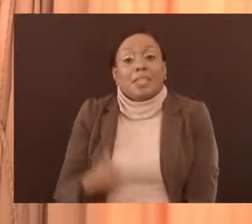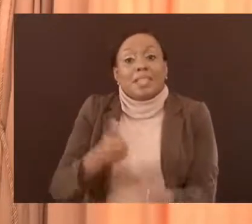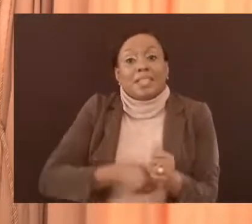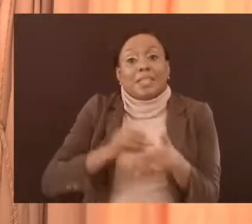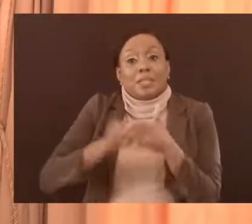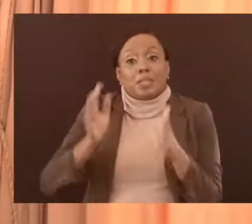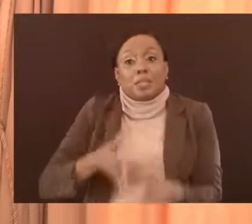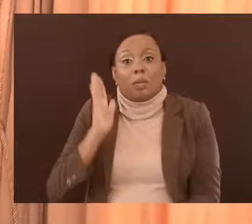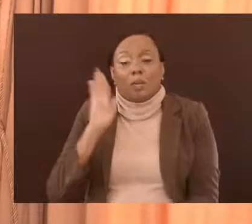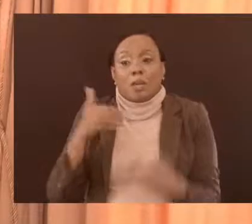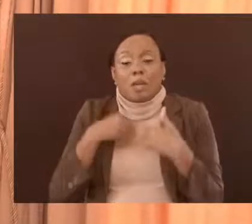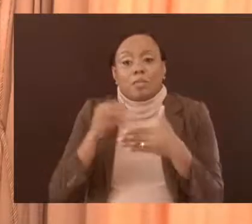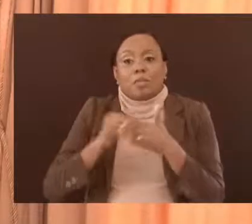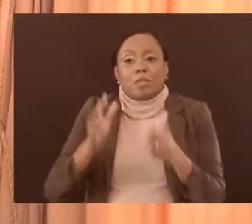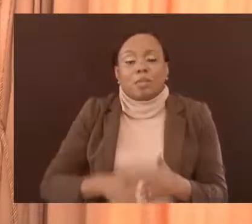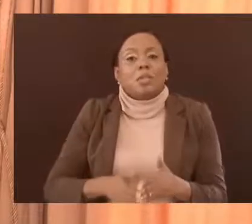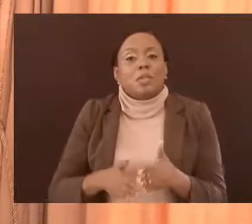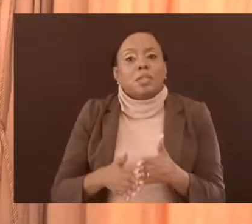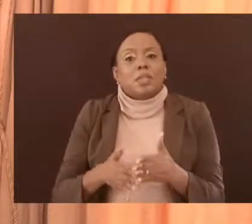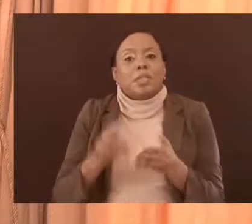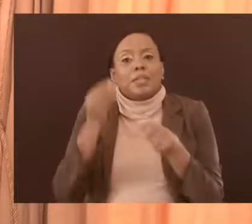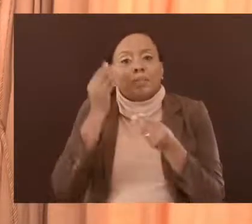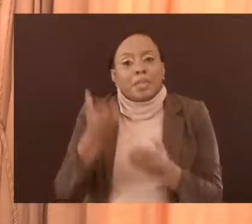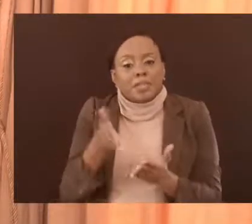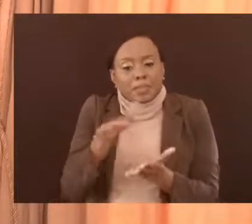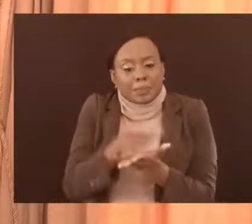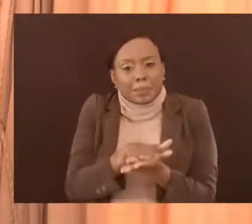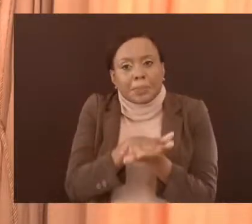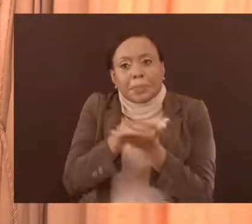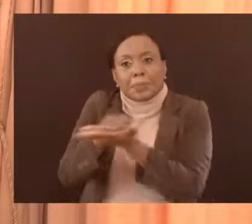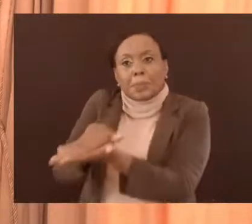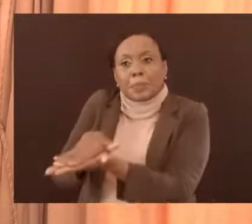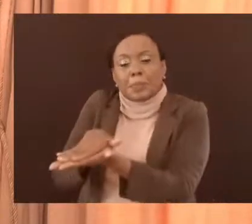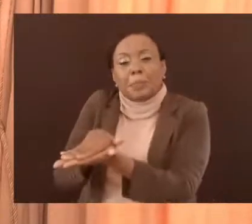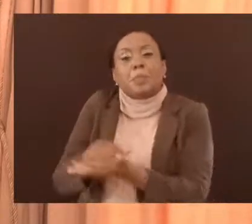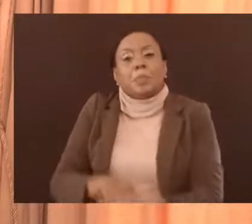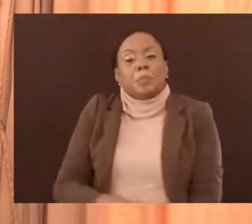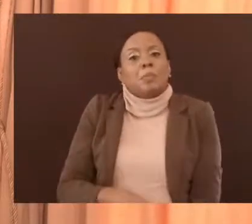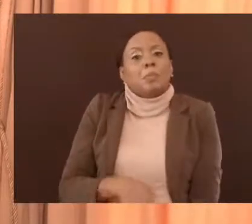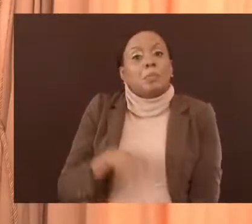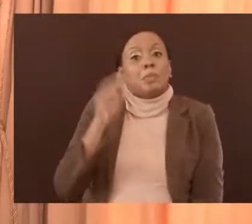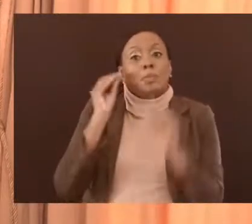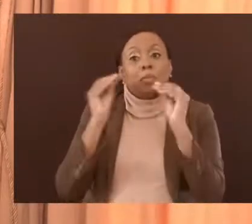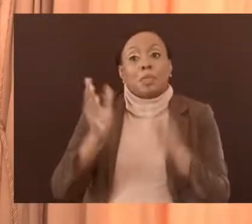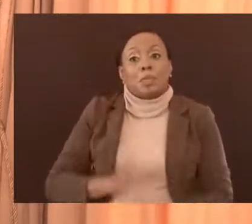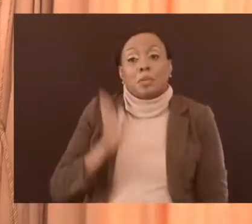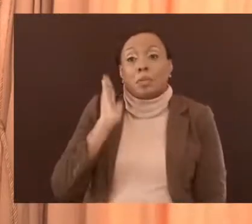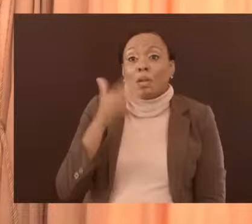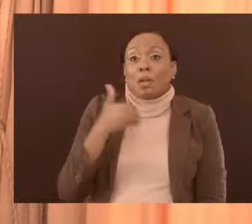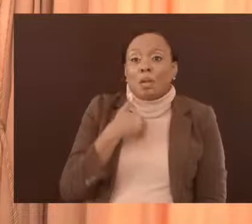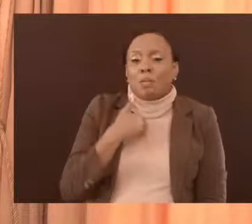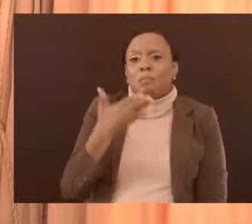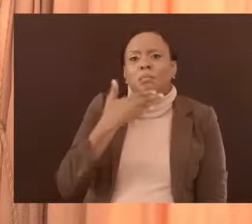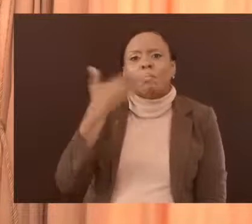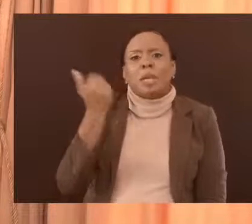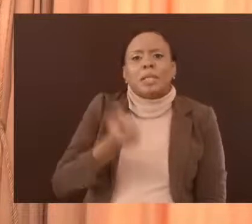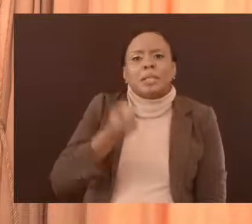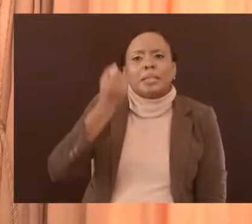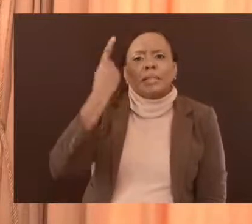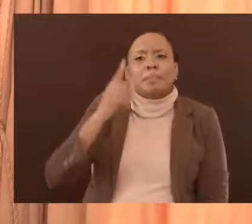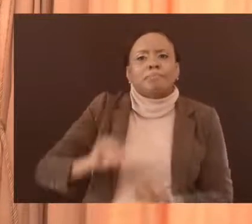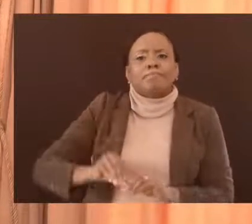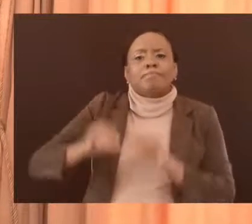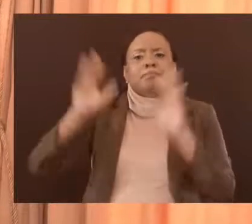will also send reports to the secondary schools so that teachers can have a better understanding of